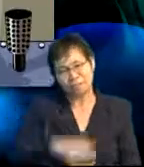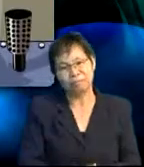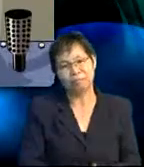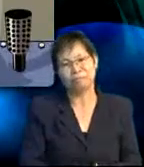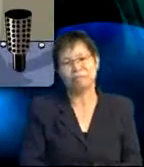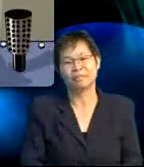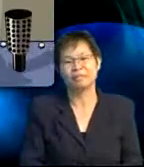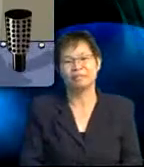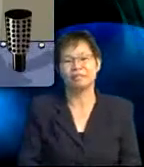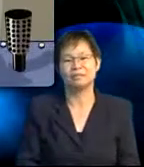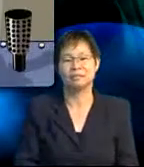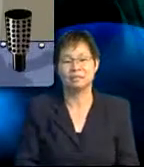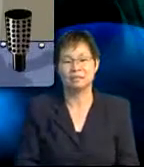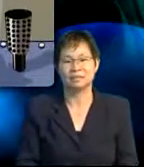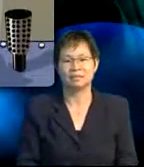Father.